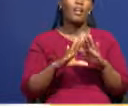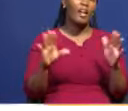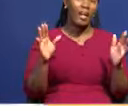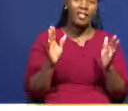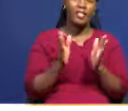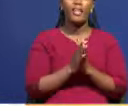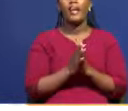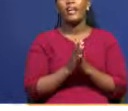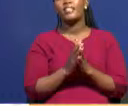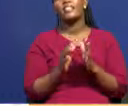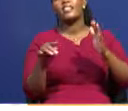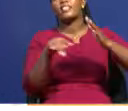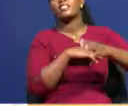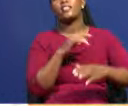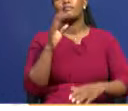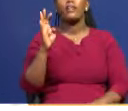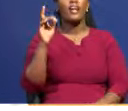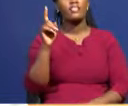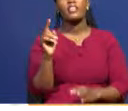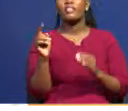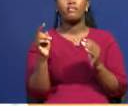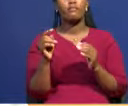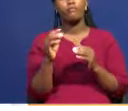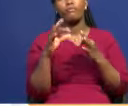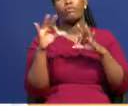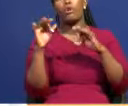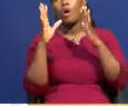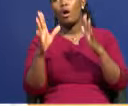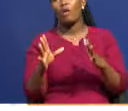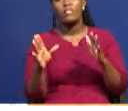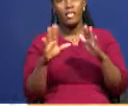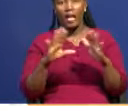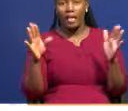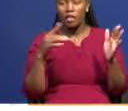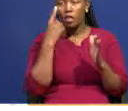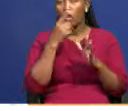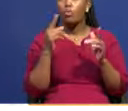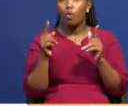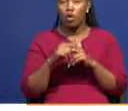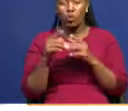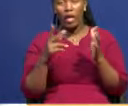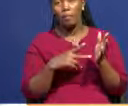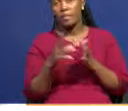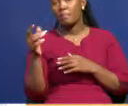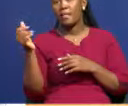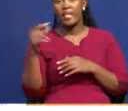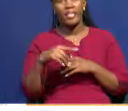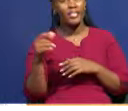the devolved as a devolved unit in the who are paid also salaries, but